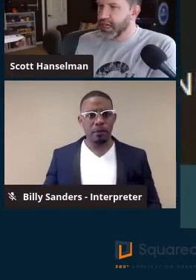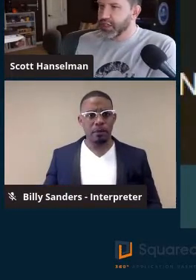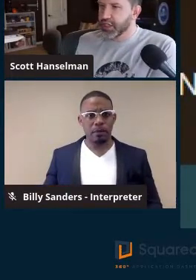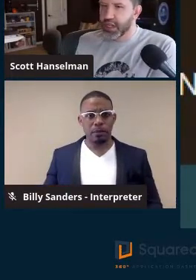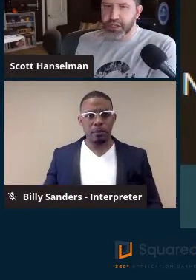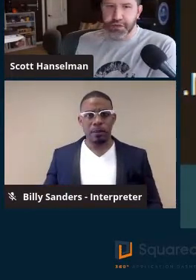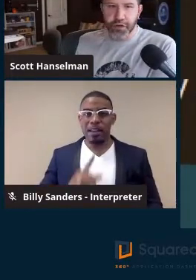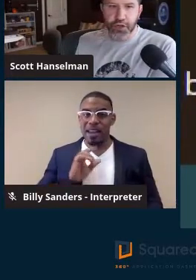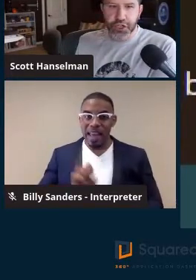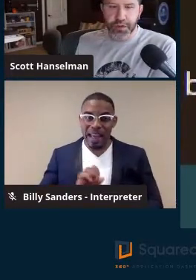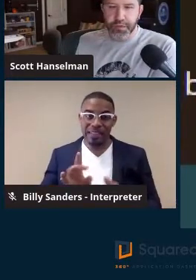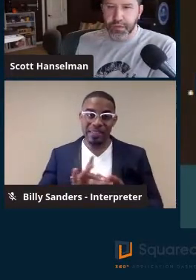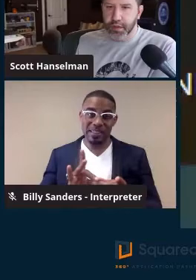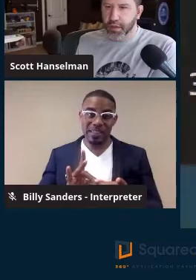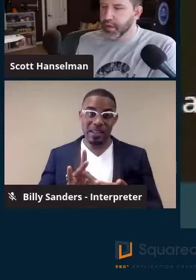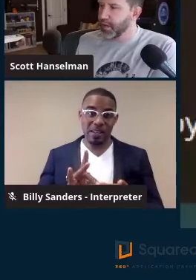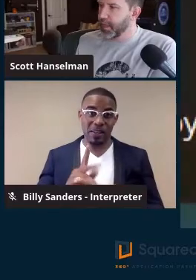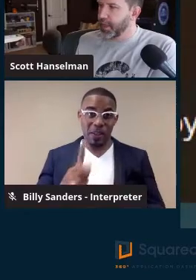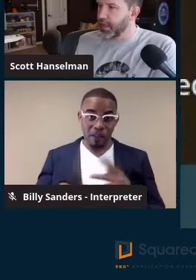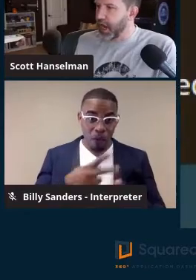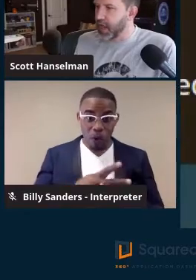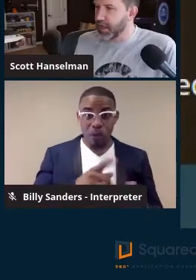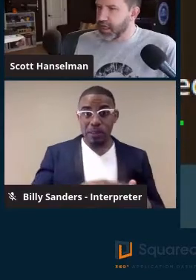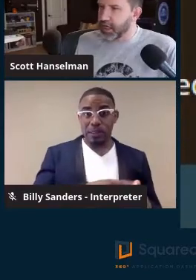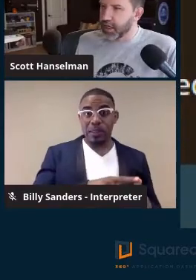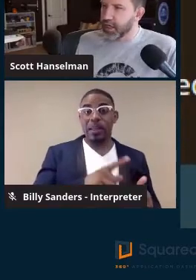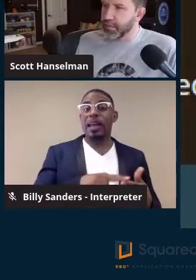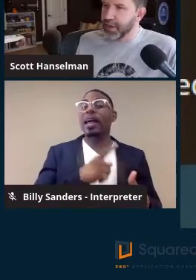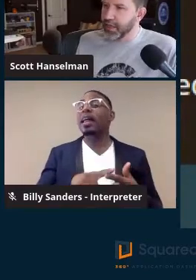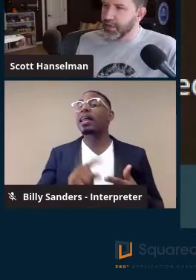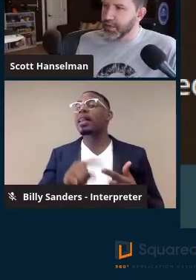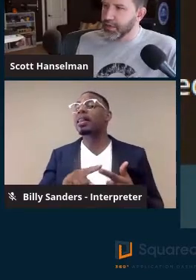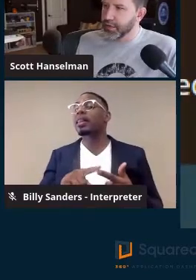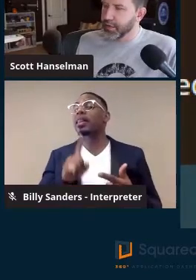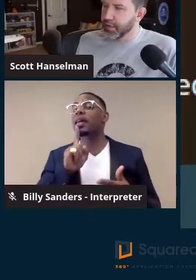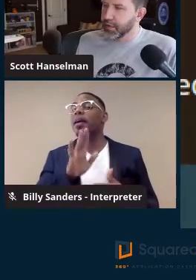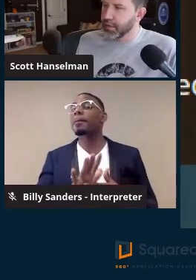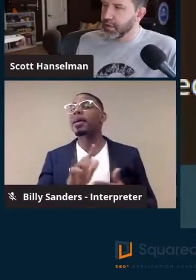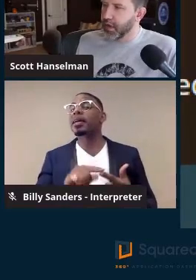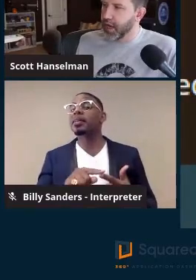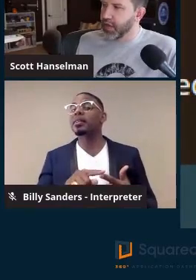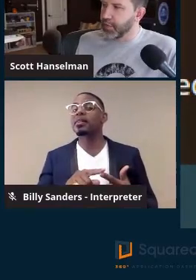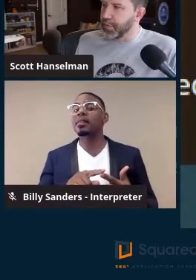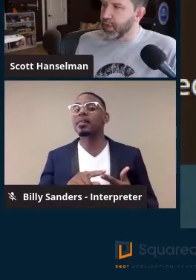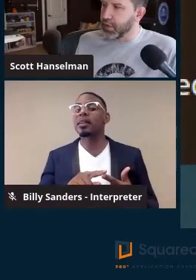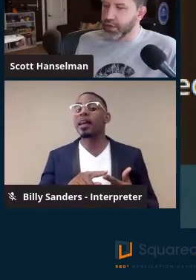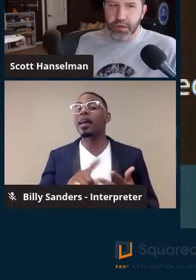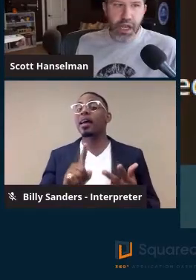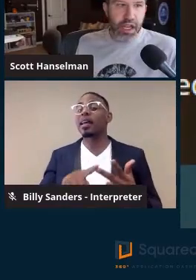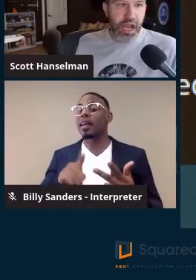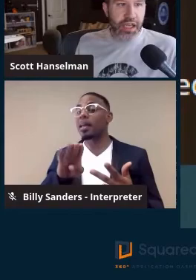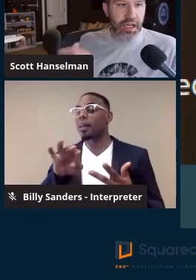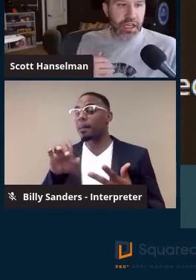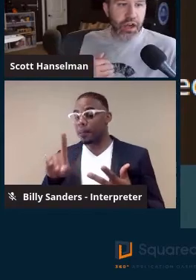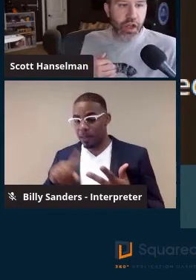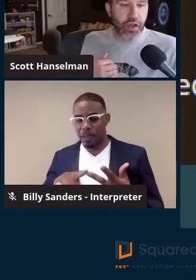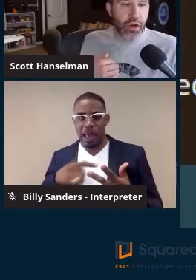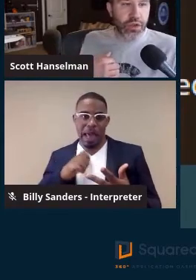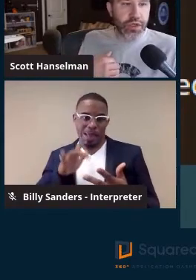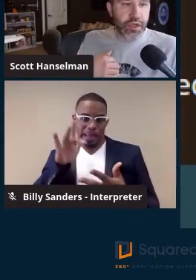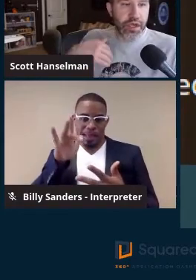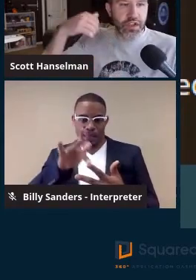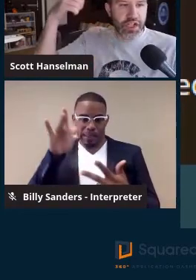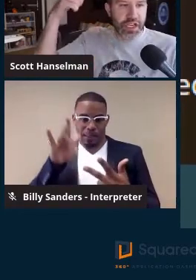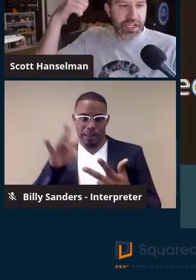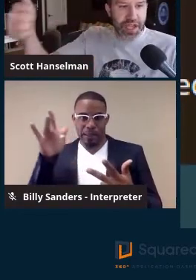It actually says the version and the commit and the build, and then I can click on